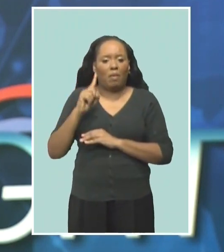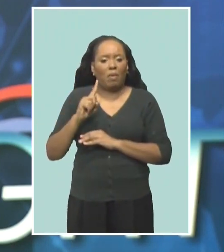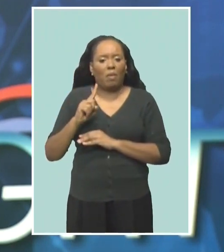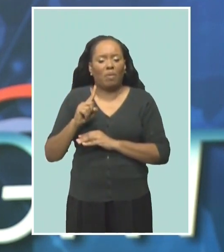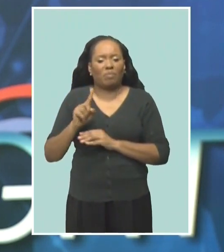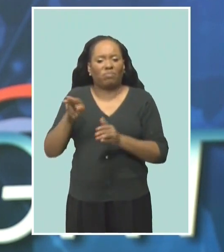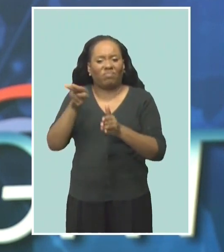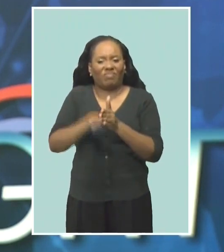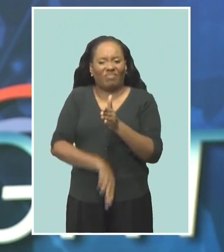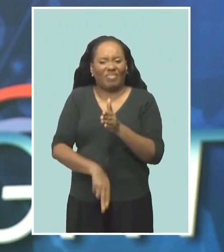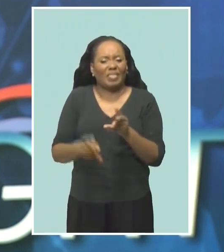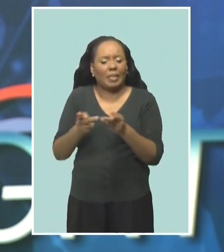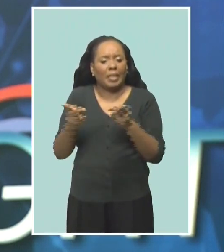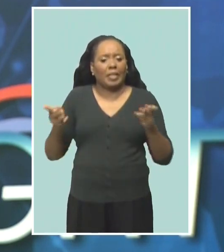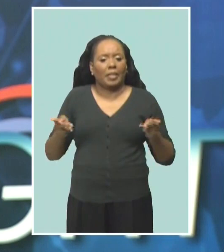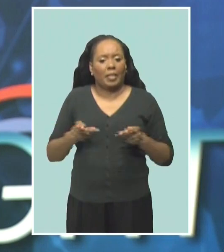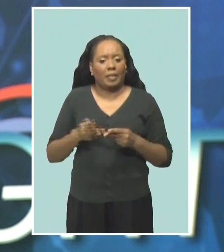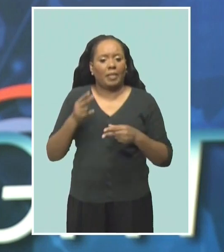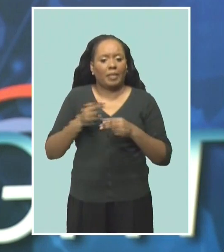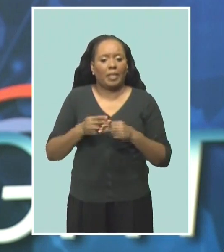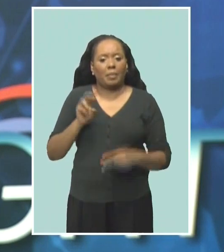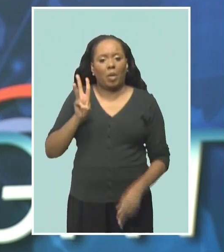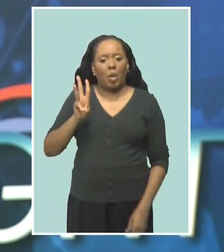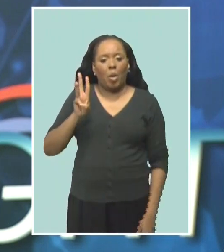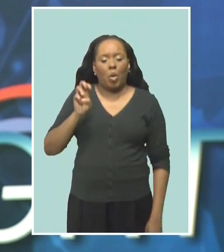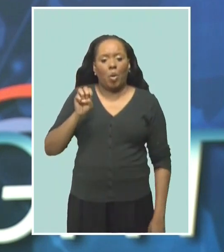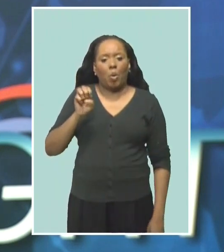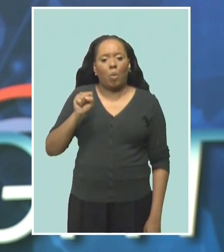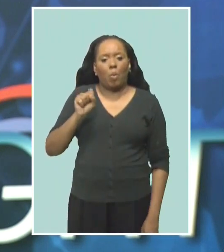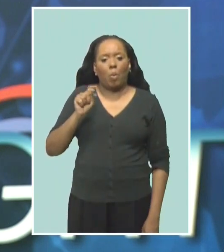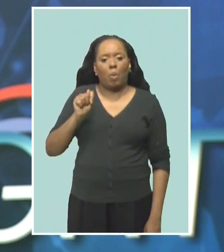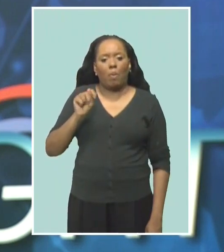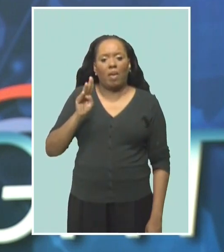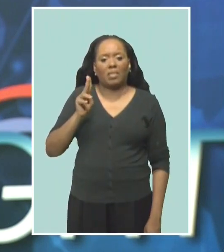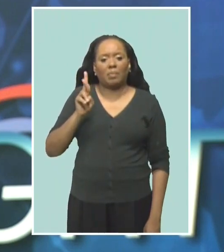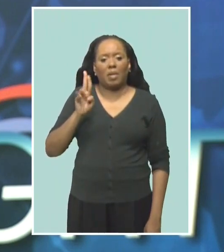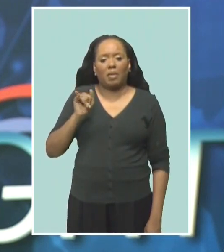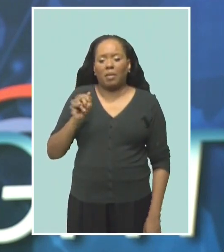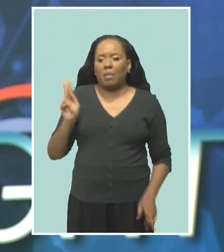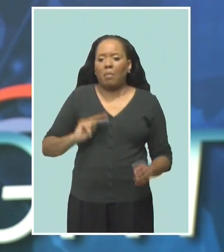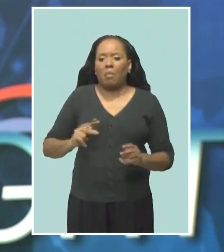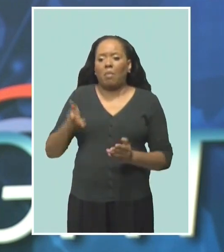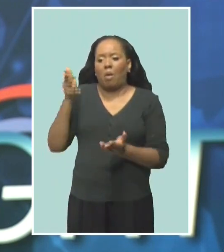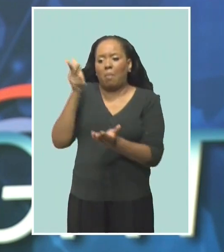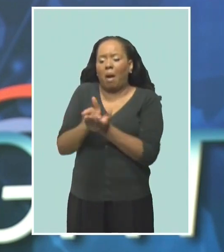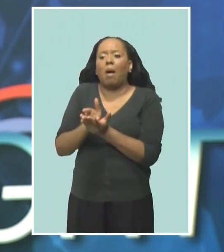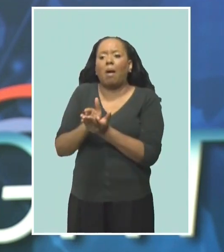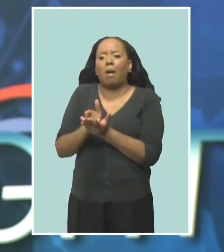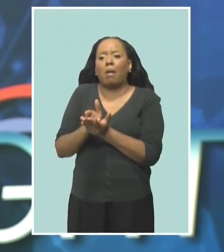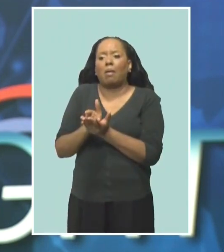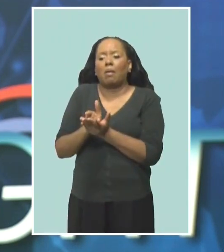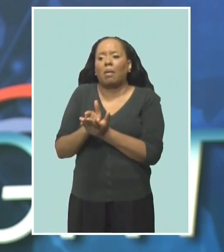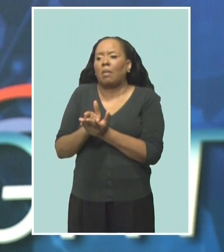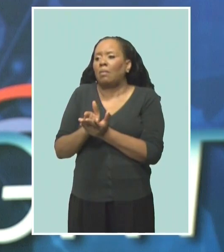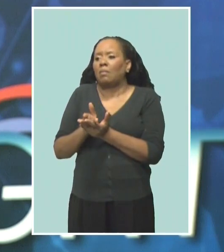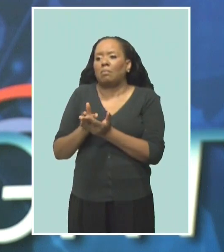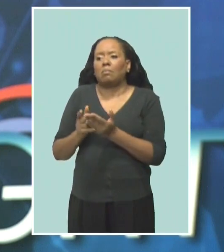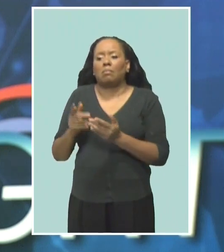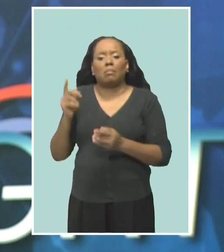the presence of several private vehicles at the entrance and exit of the cemetery is having an impact on